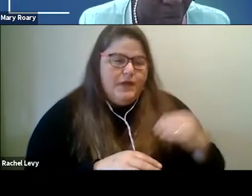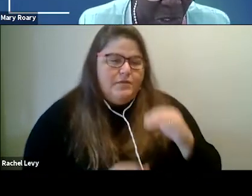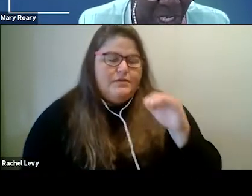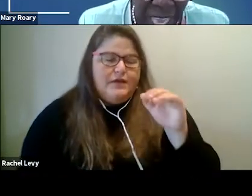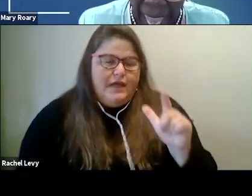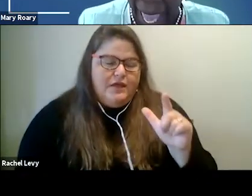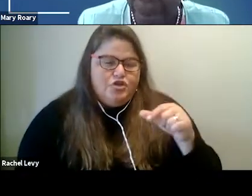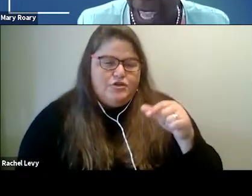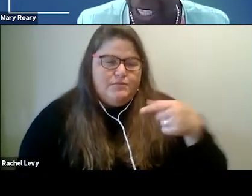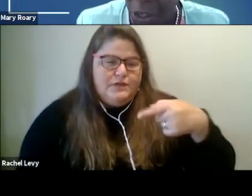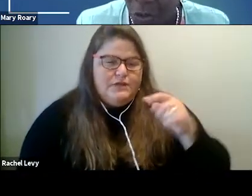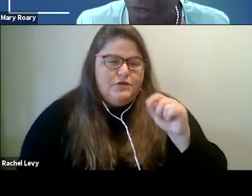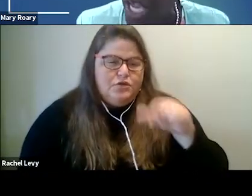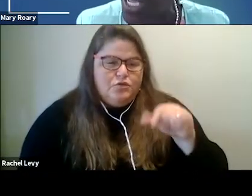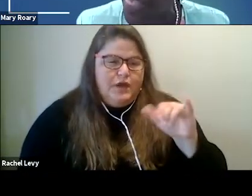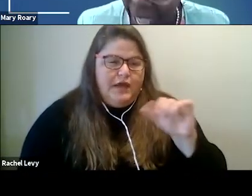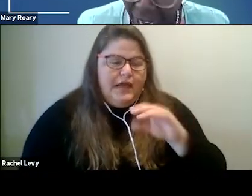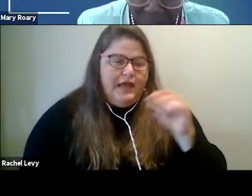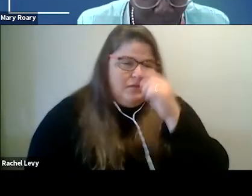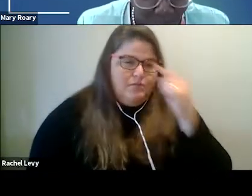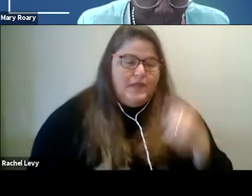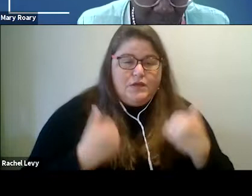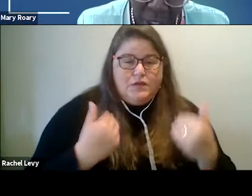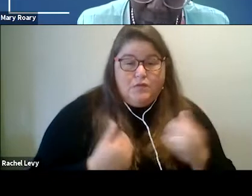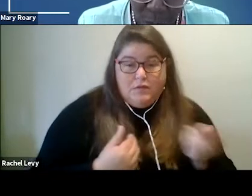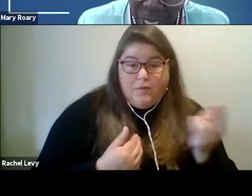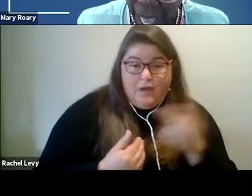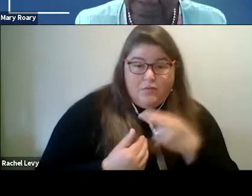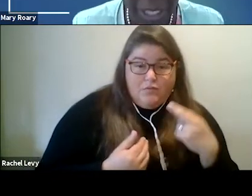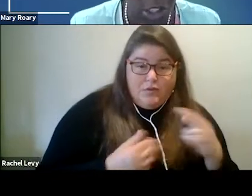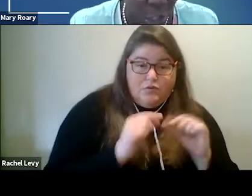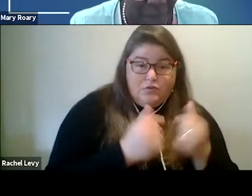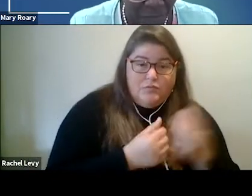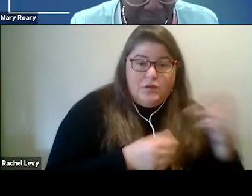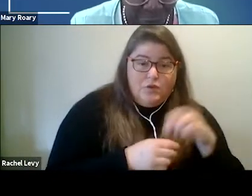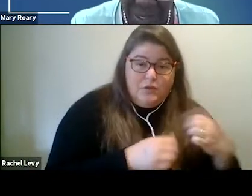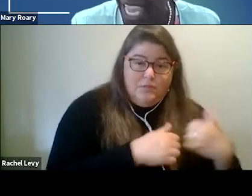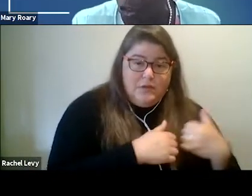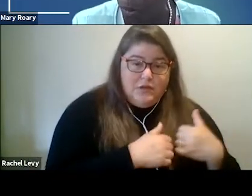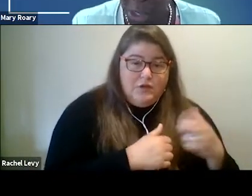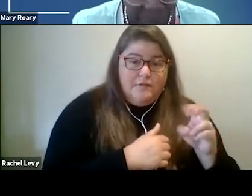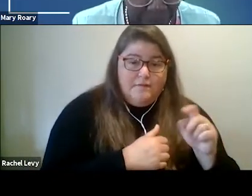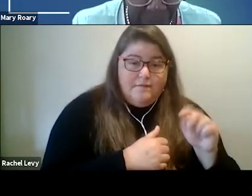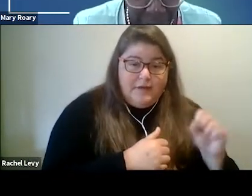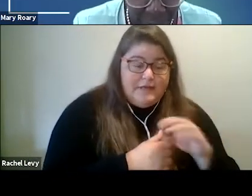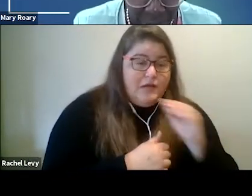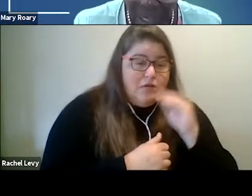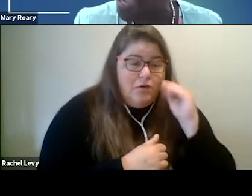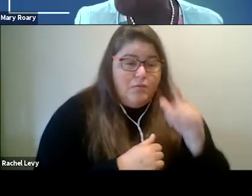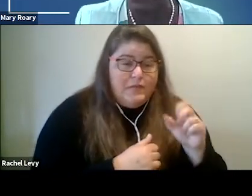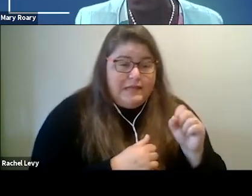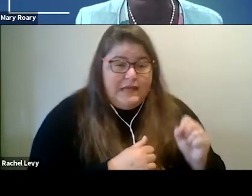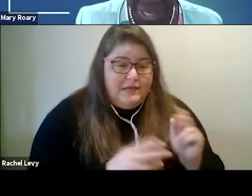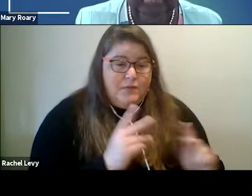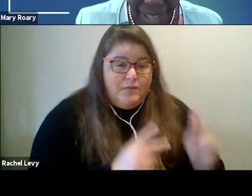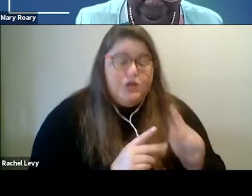LGBTQIA+ community, and Black youth. Other high-risk groups include our military, veterans, and homeless populations.